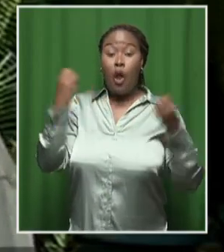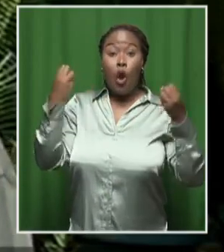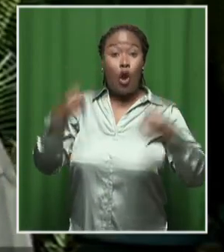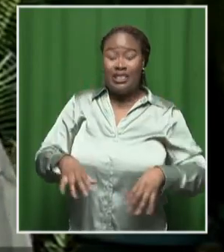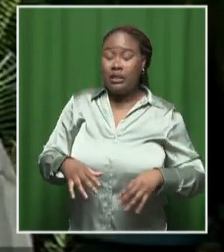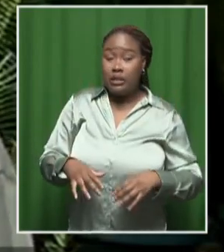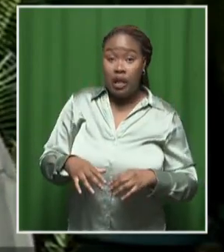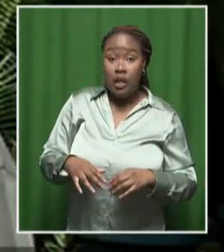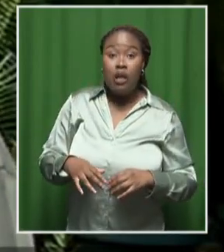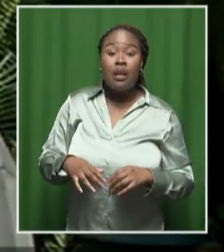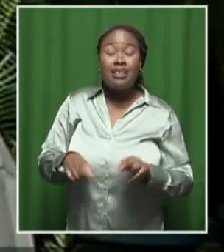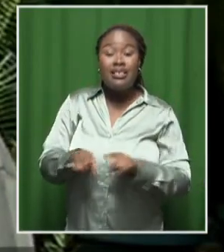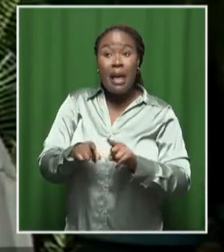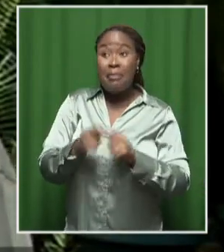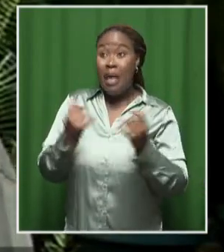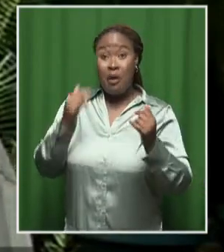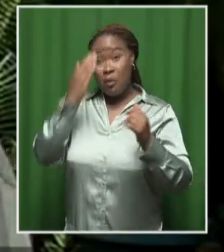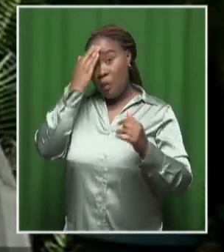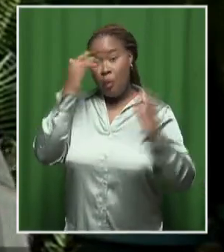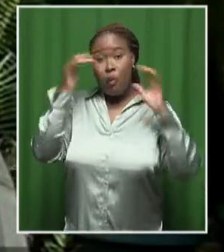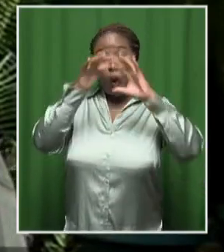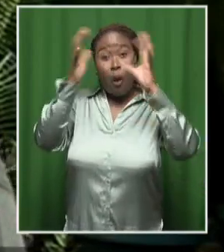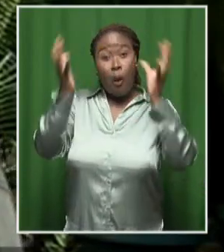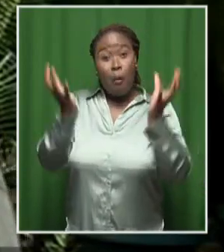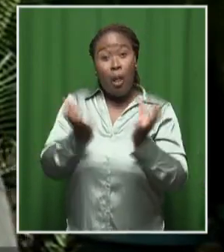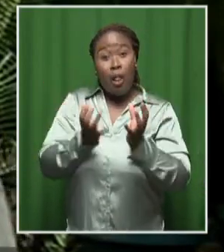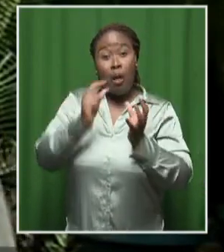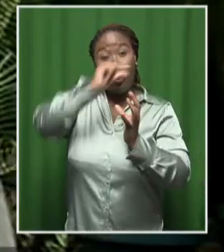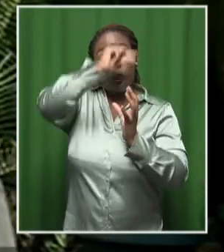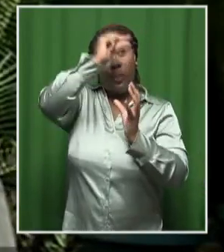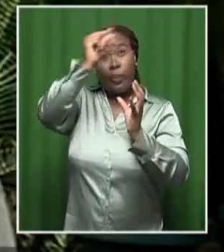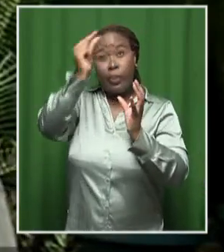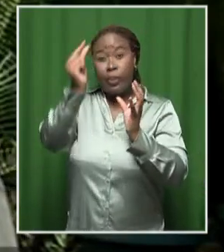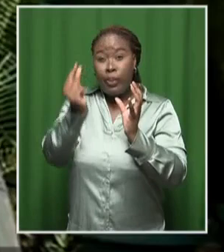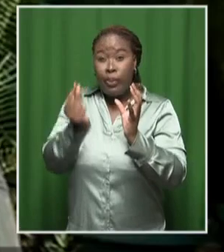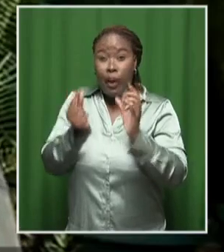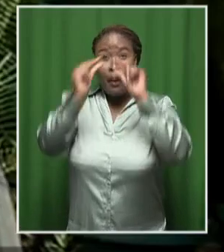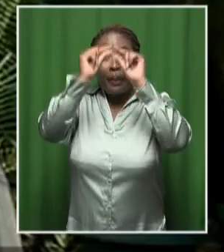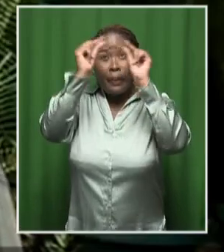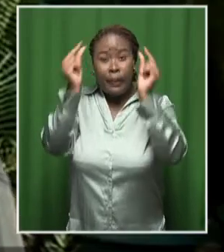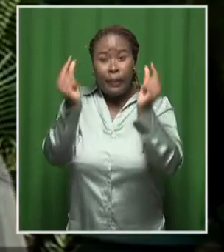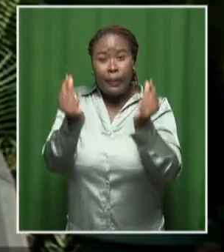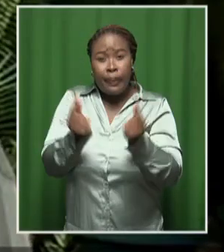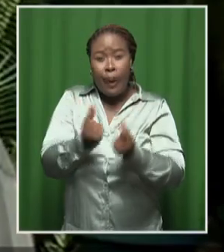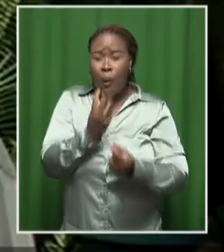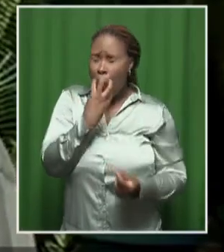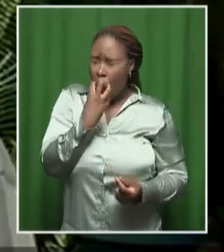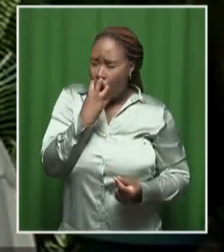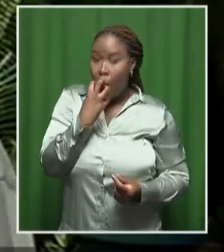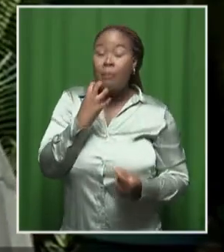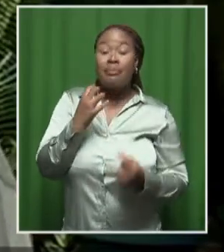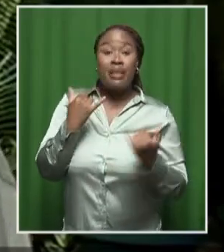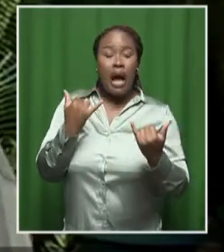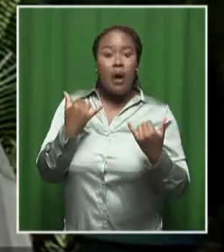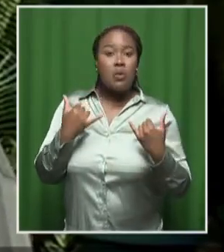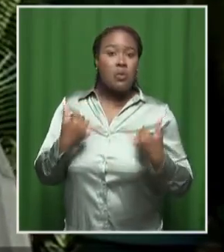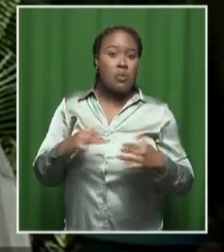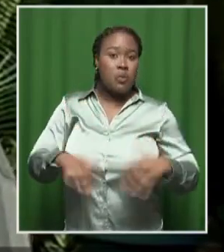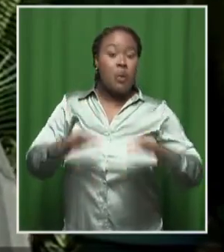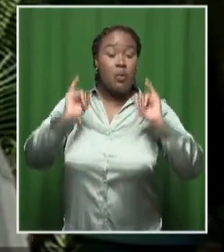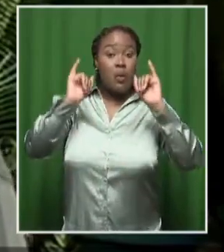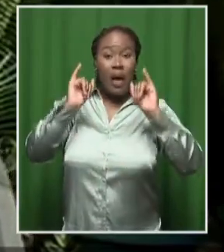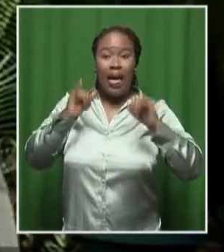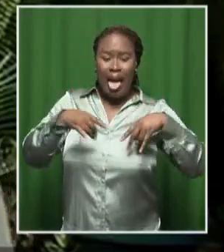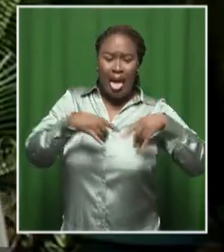I think with global warming at this stage, that we are losing a lot of biodiversity, and cycads